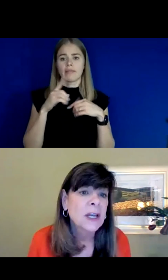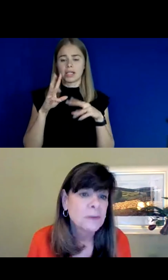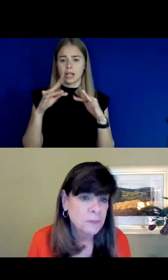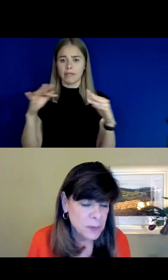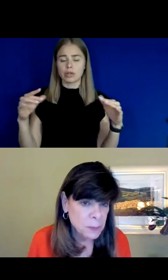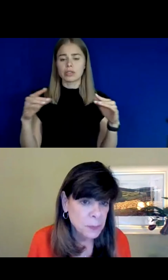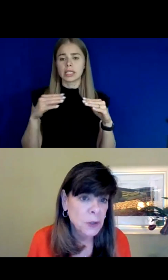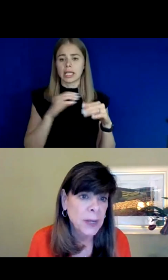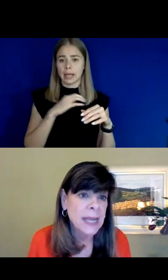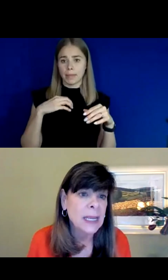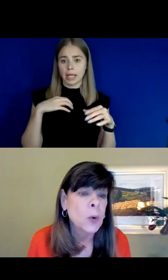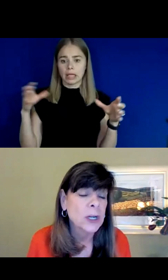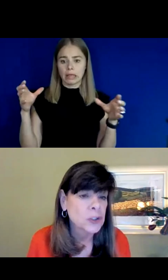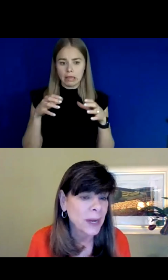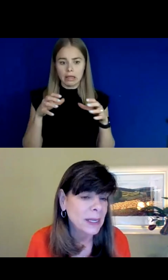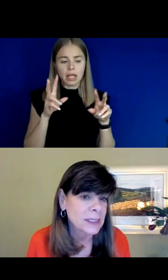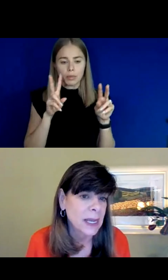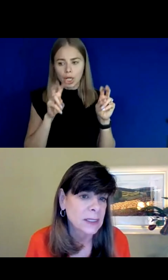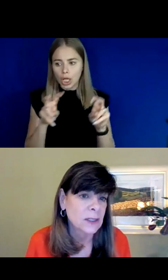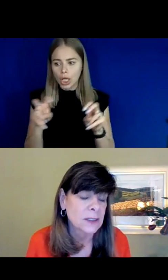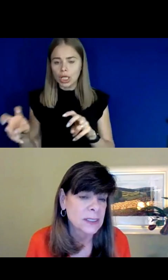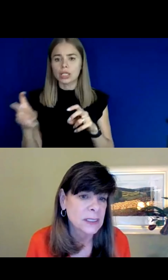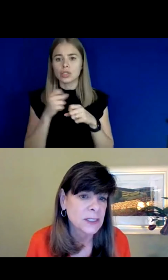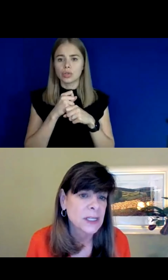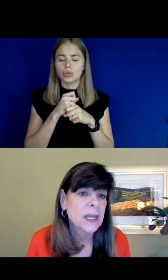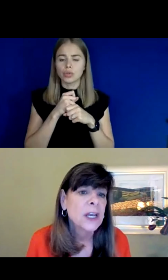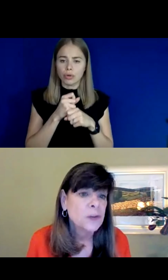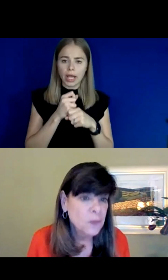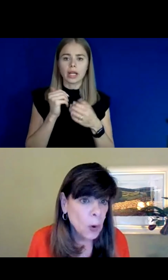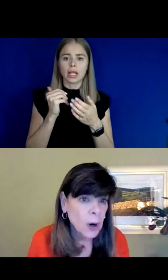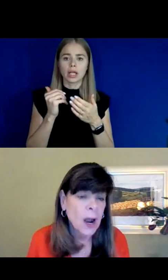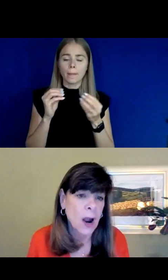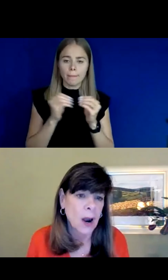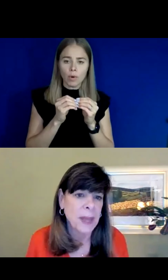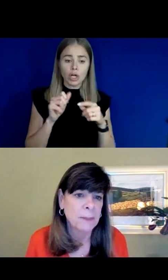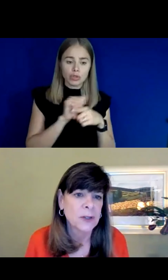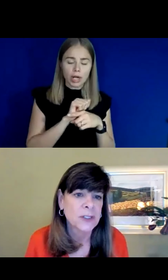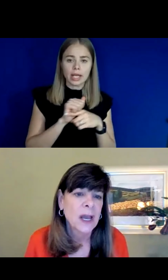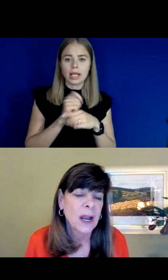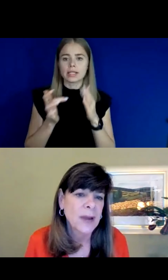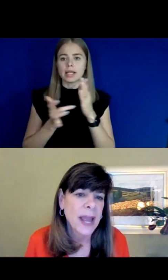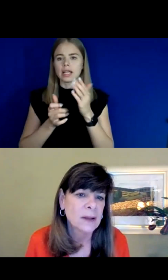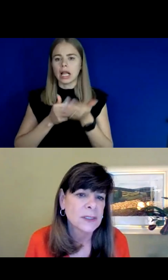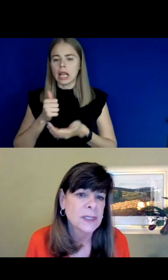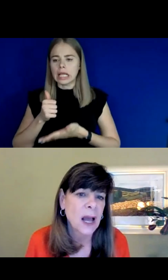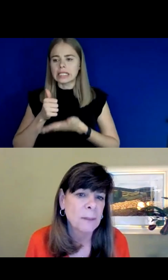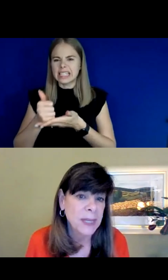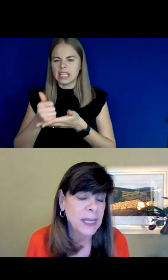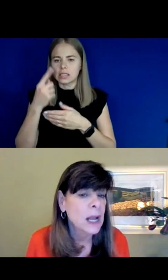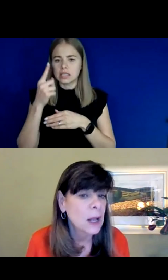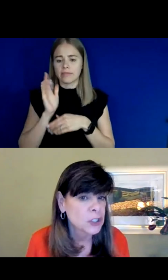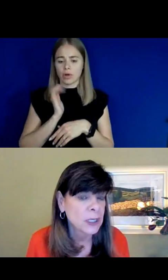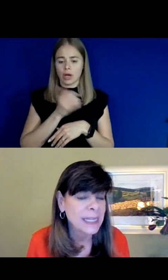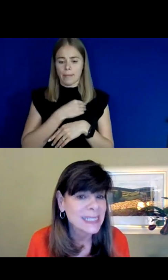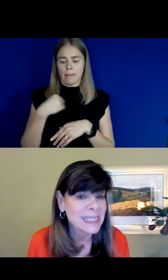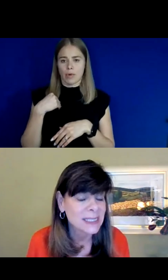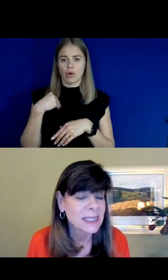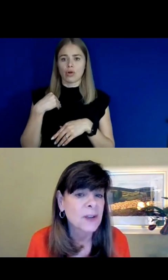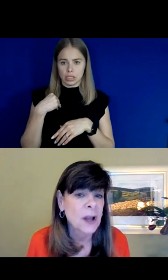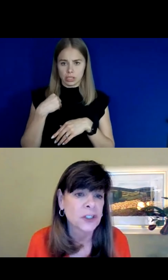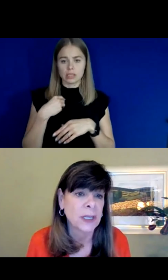at creating more training and technical assistance for our members around being